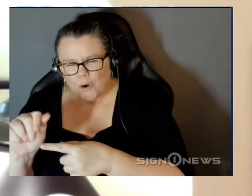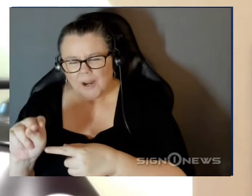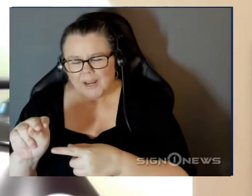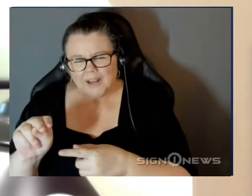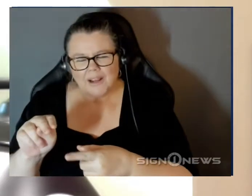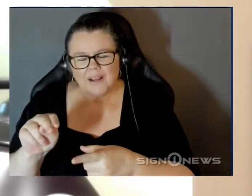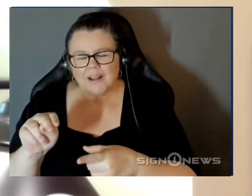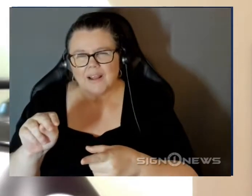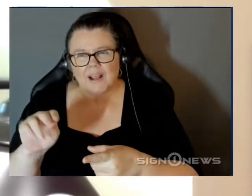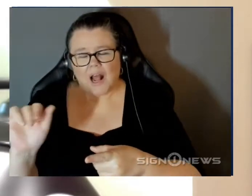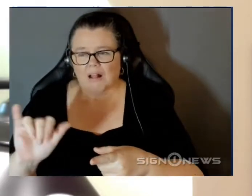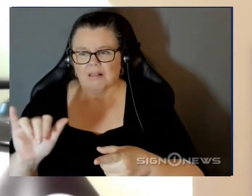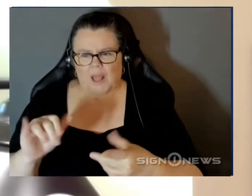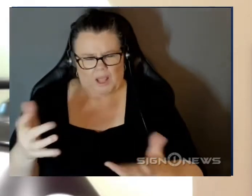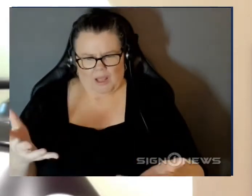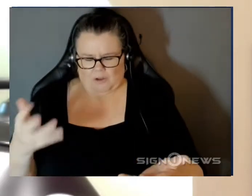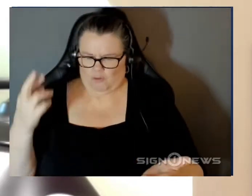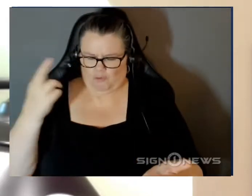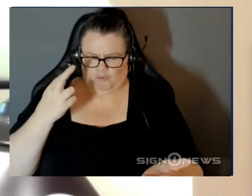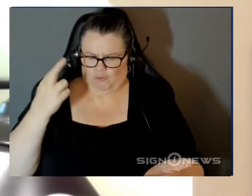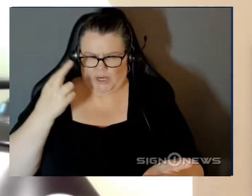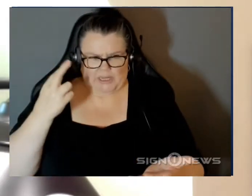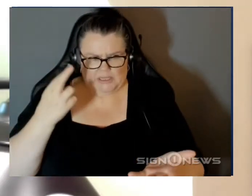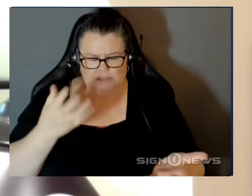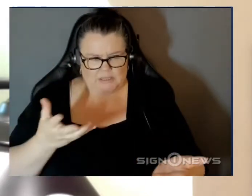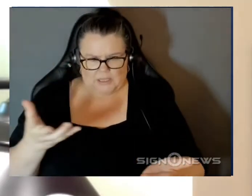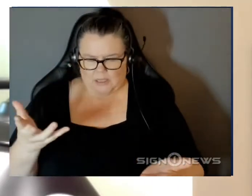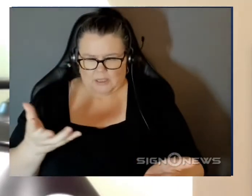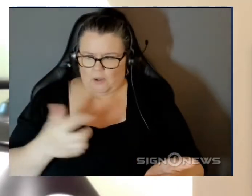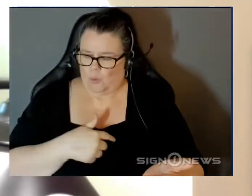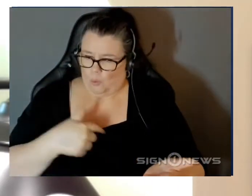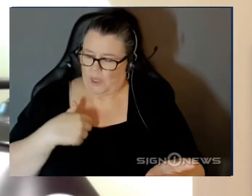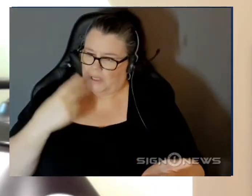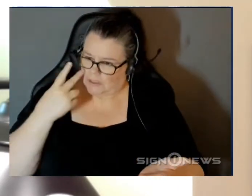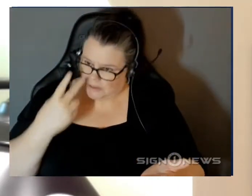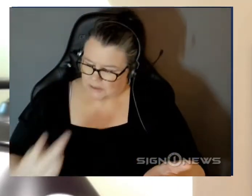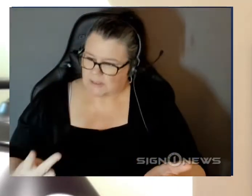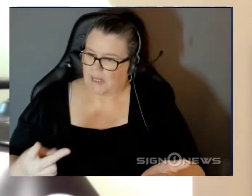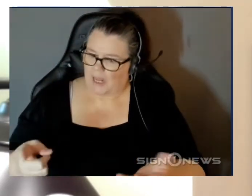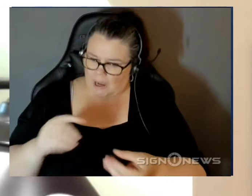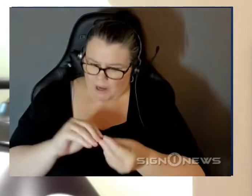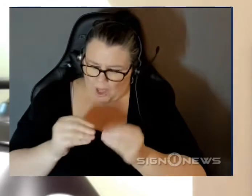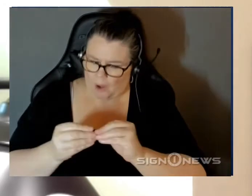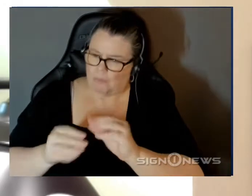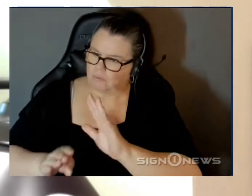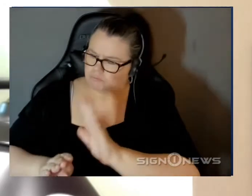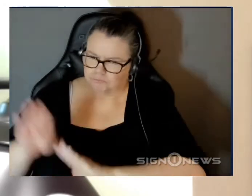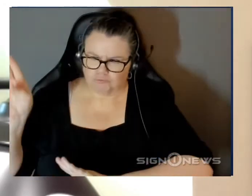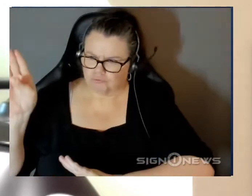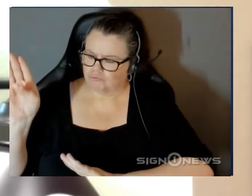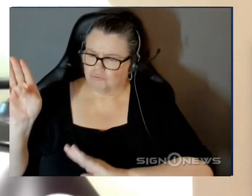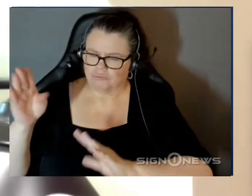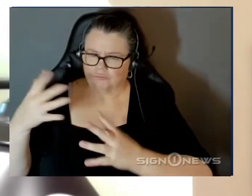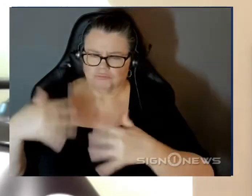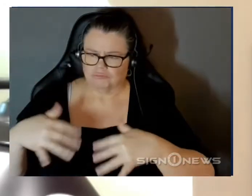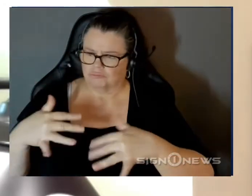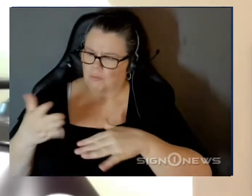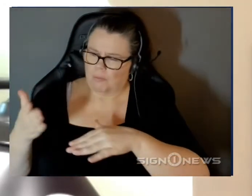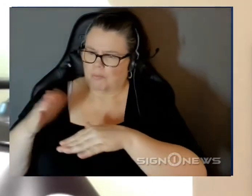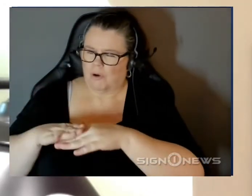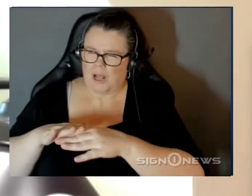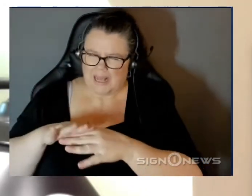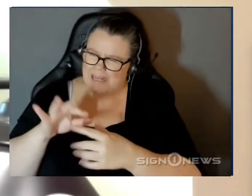we're seeing these trends of vastly increased rates of guardianship, particularly among folks with